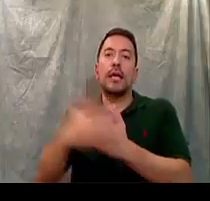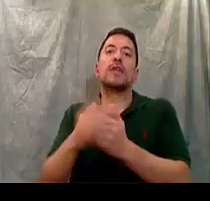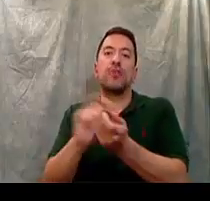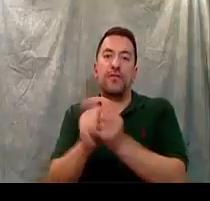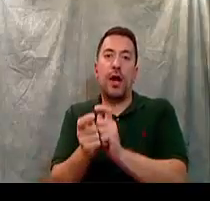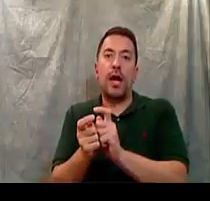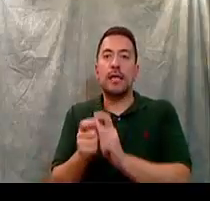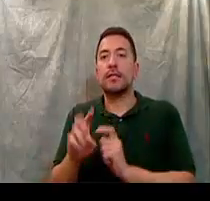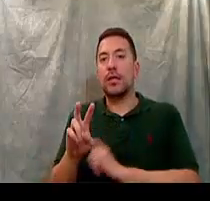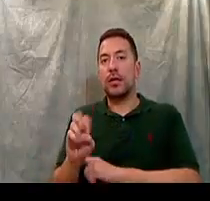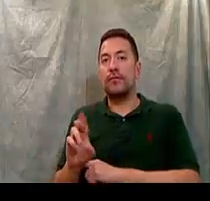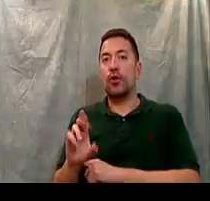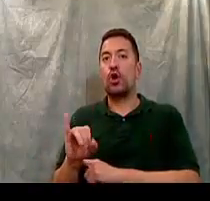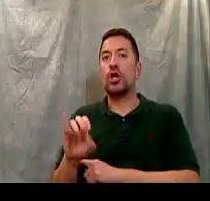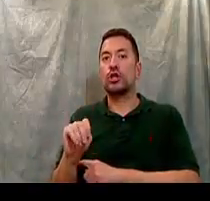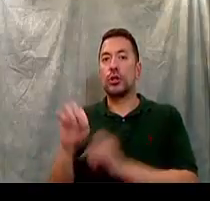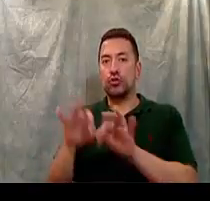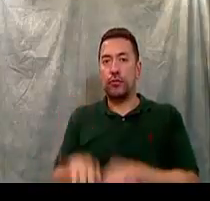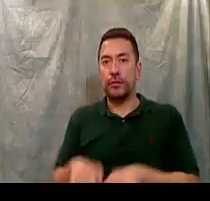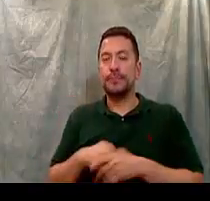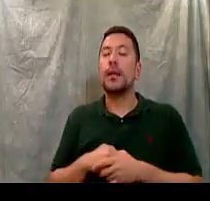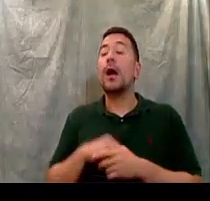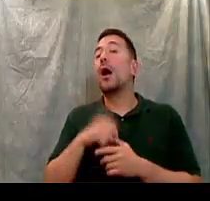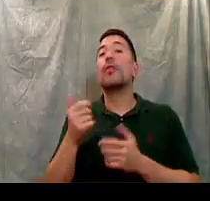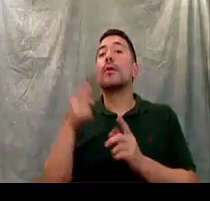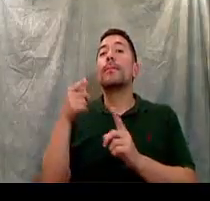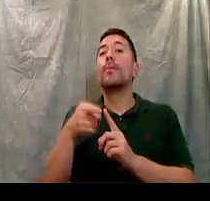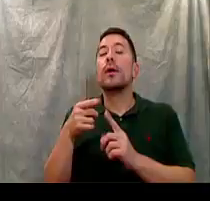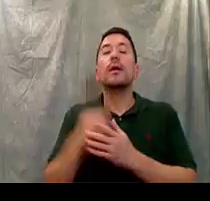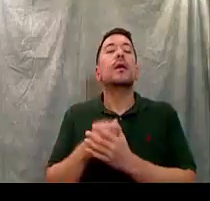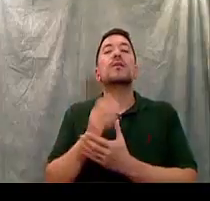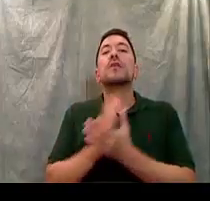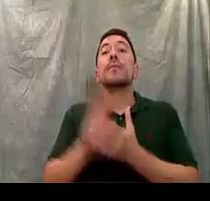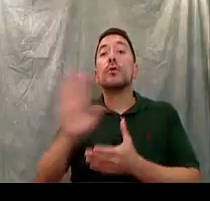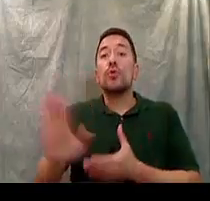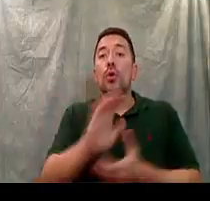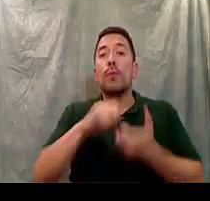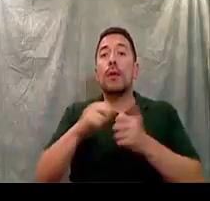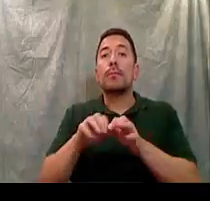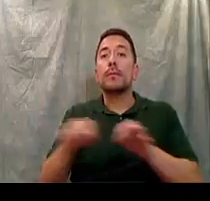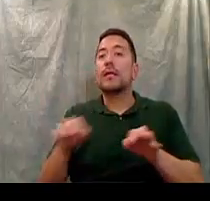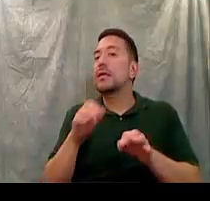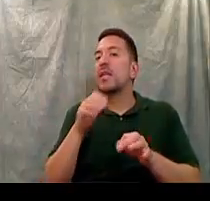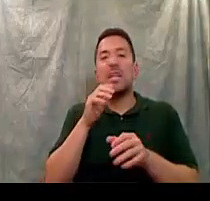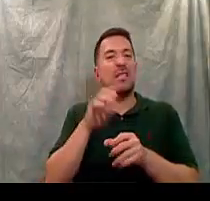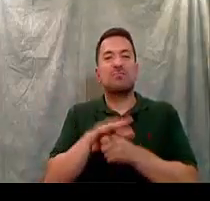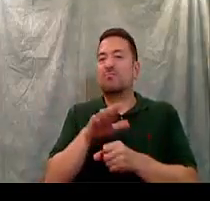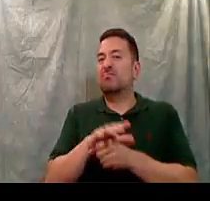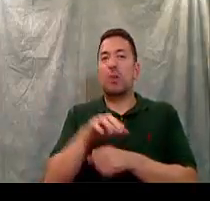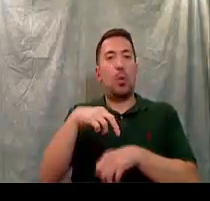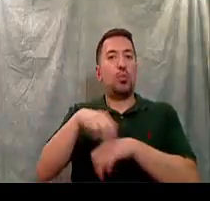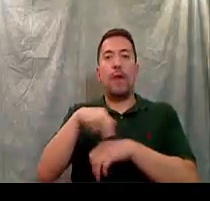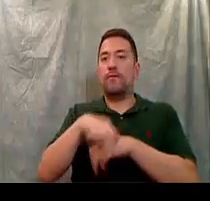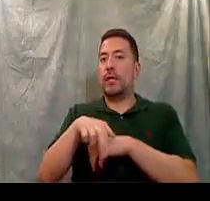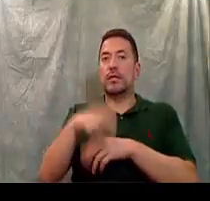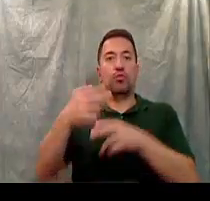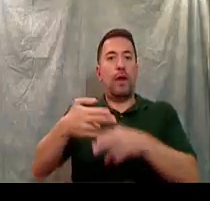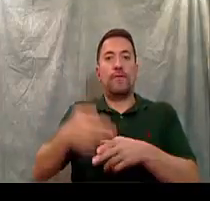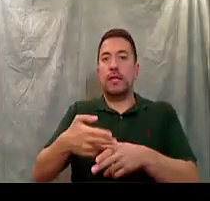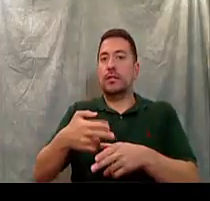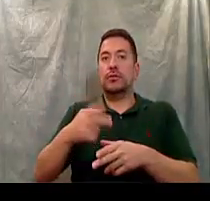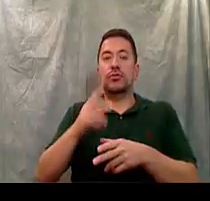make is that some of the problem statements were void of references to literature. And a habit as